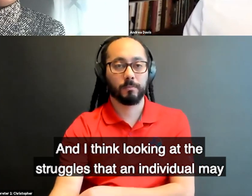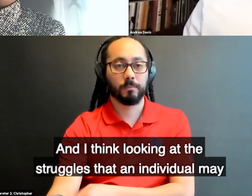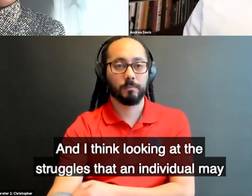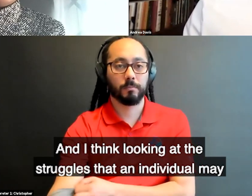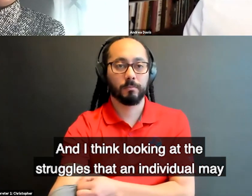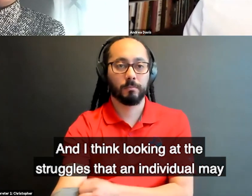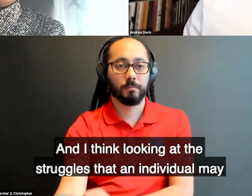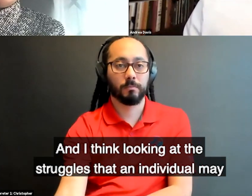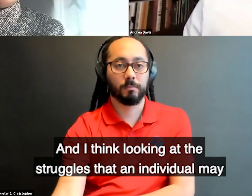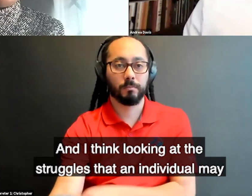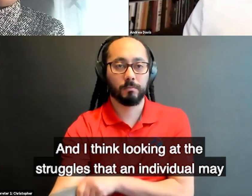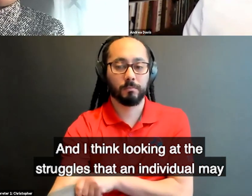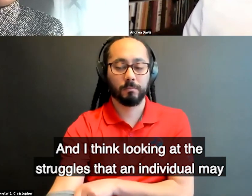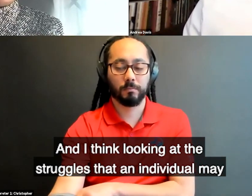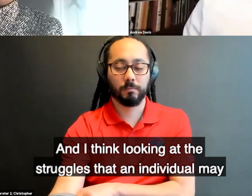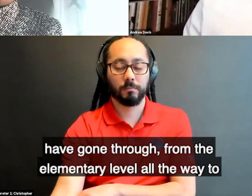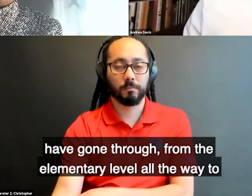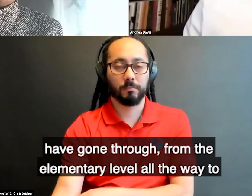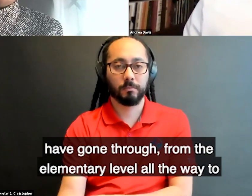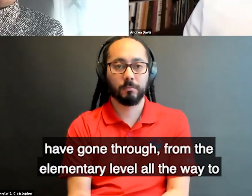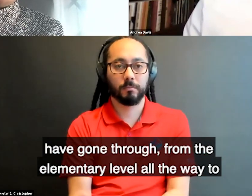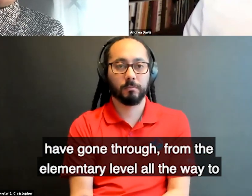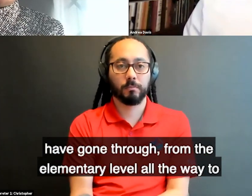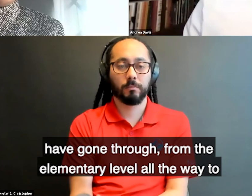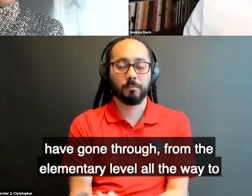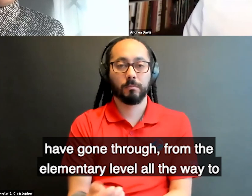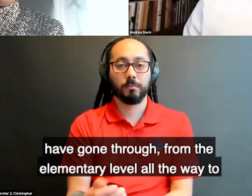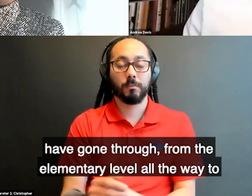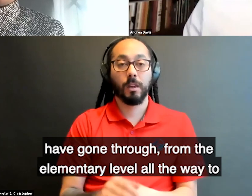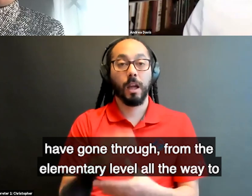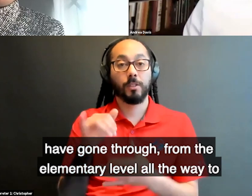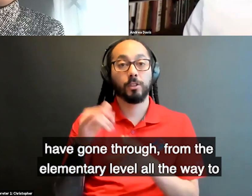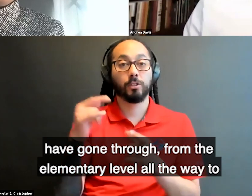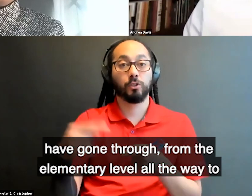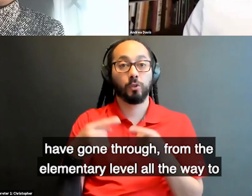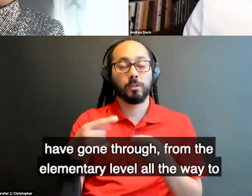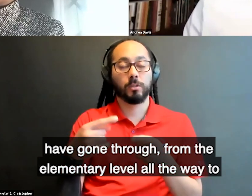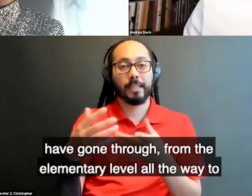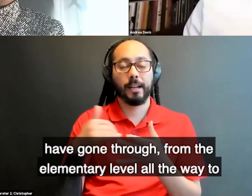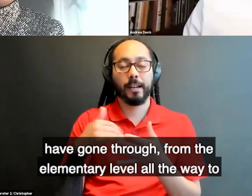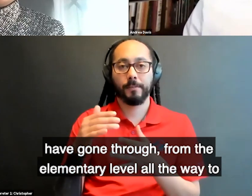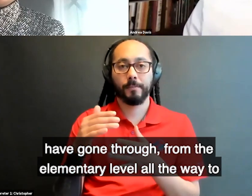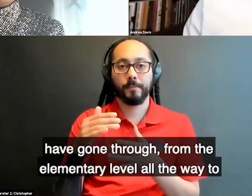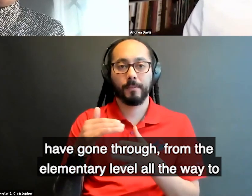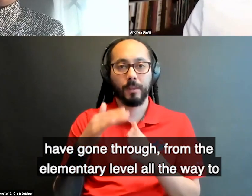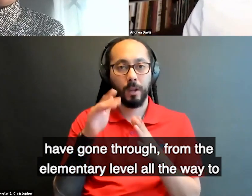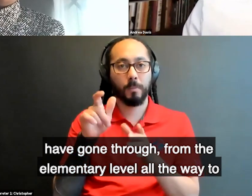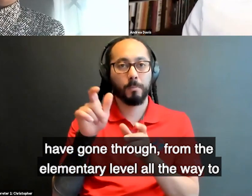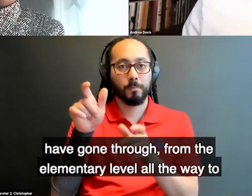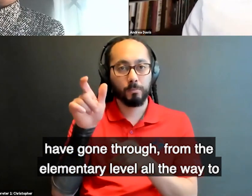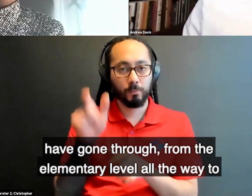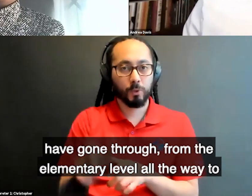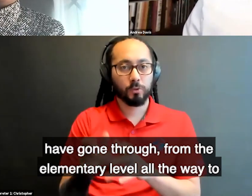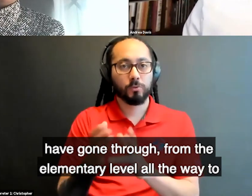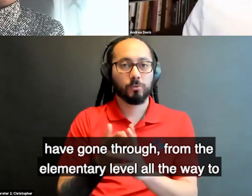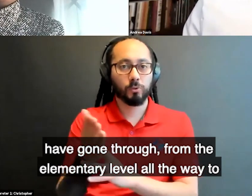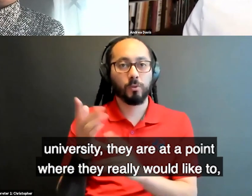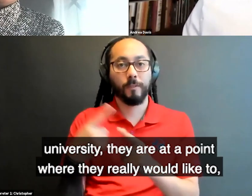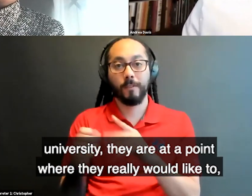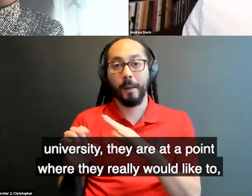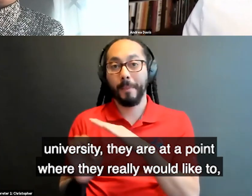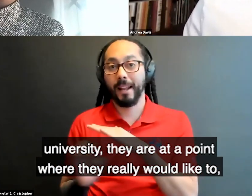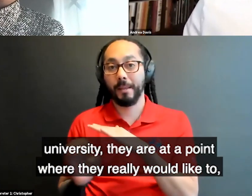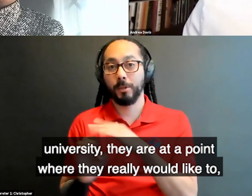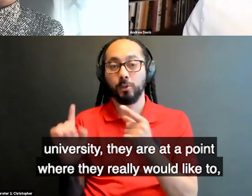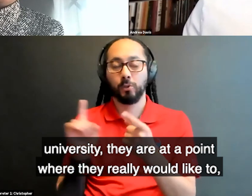struggles that an individual may have gone through from the elementary level all the way to the university,